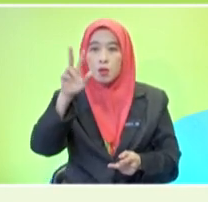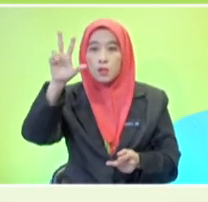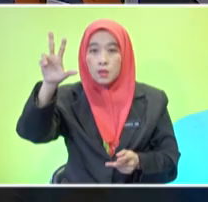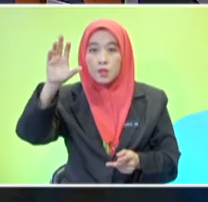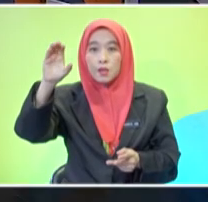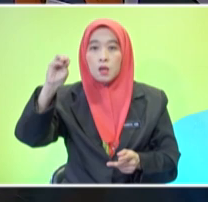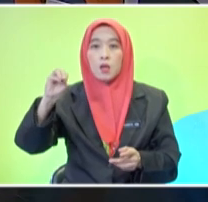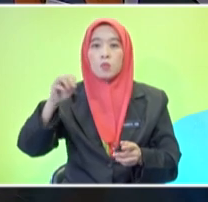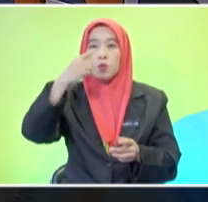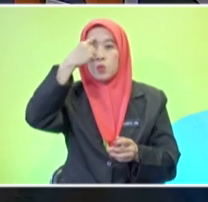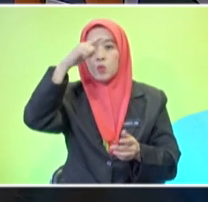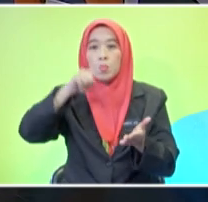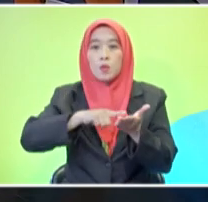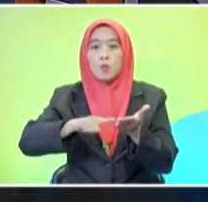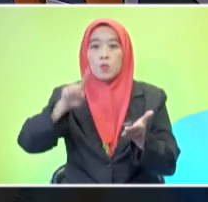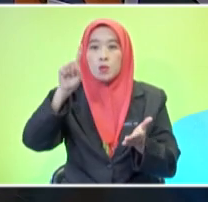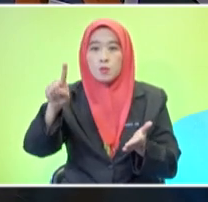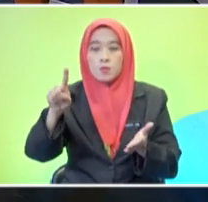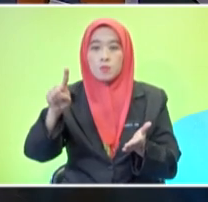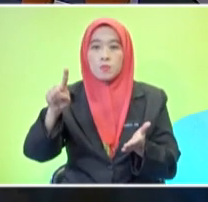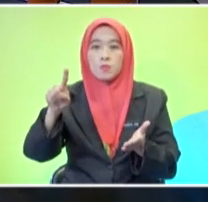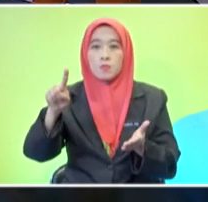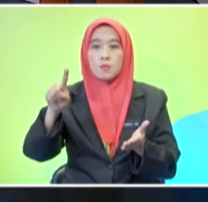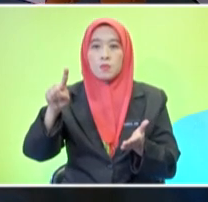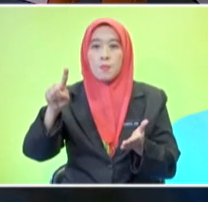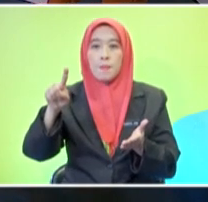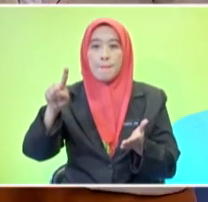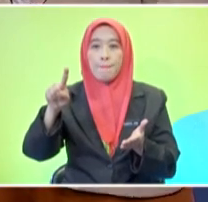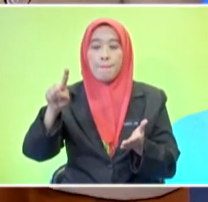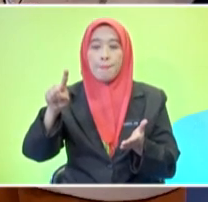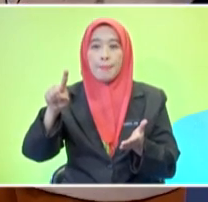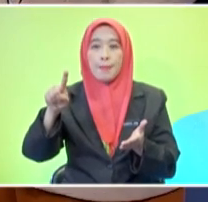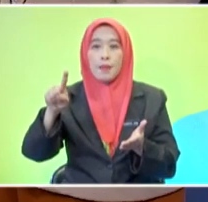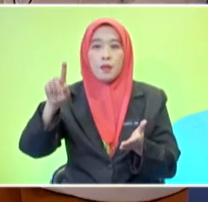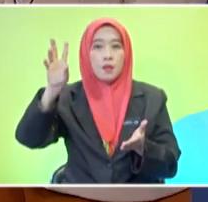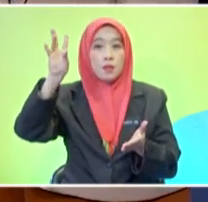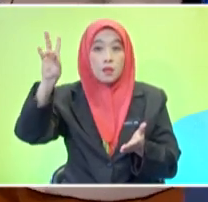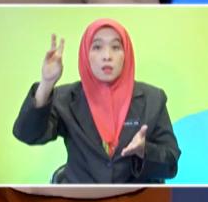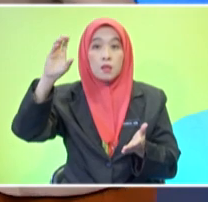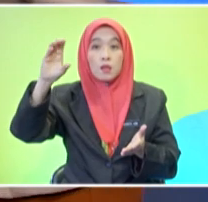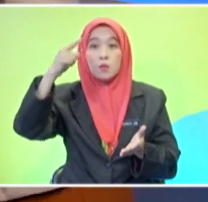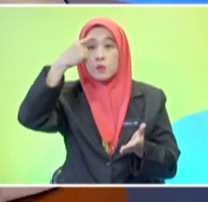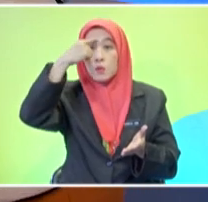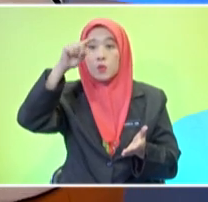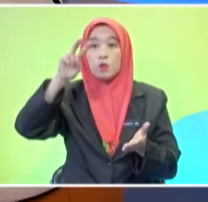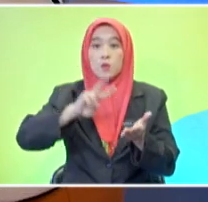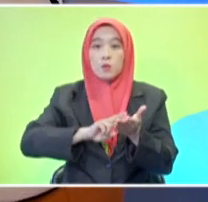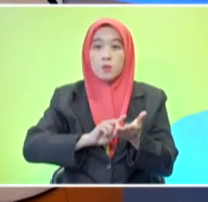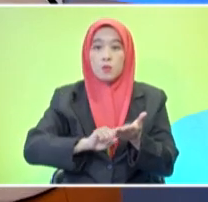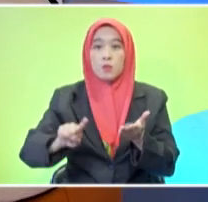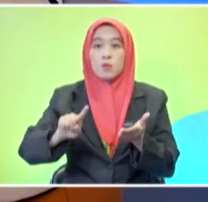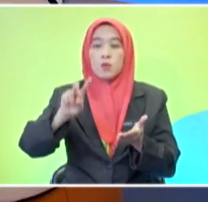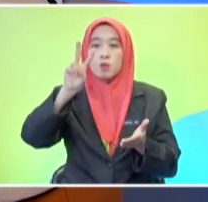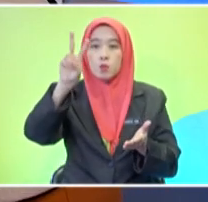1. 3 cm for week 1. Okay, got that. And 7 cm for week 2. 7 for week